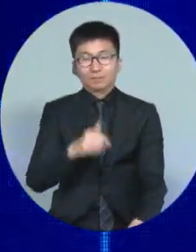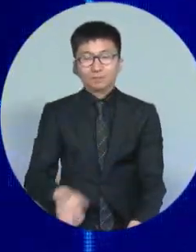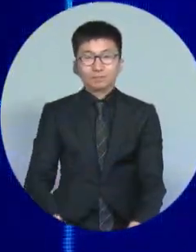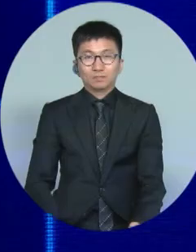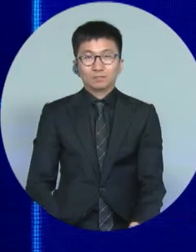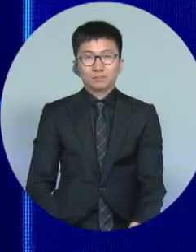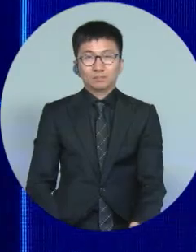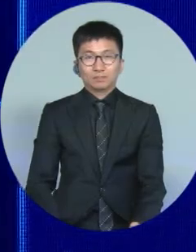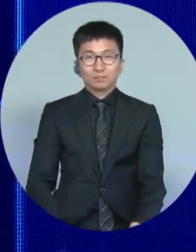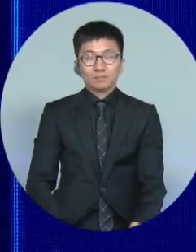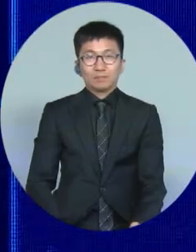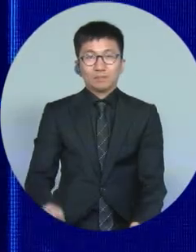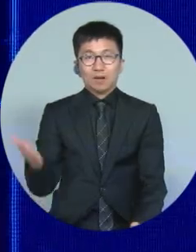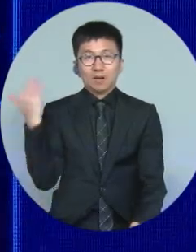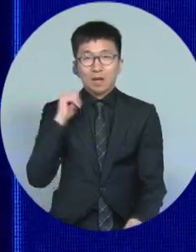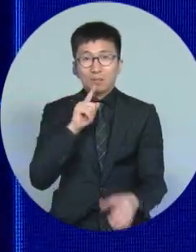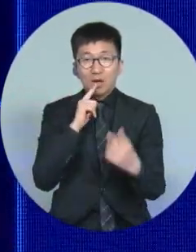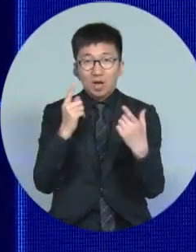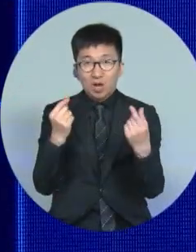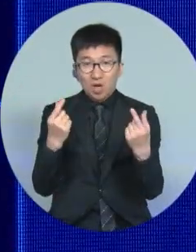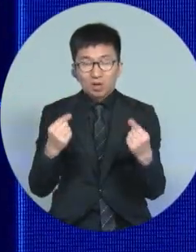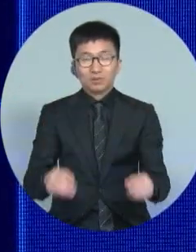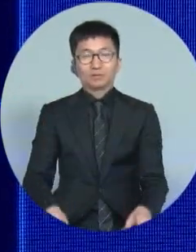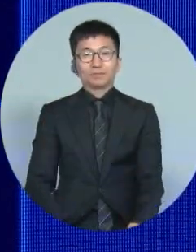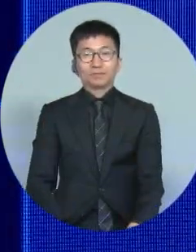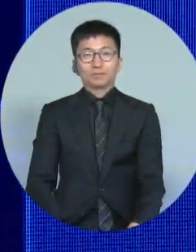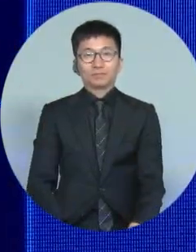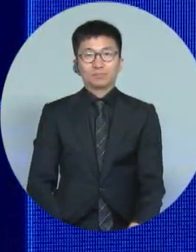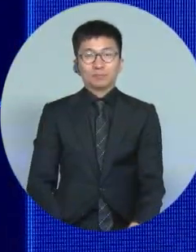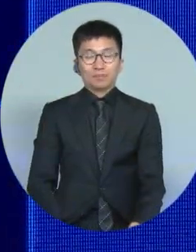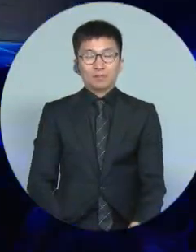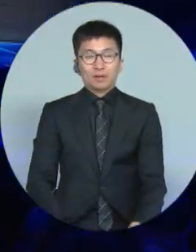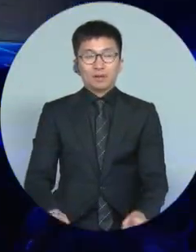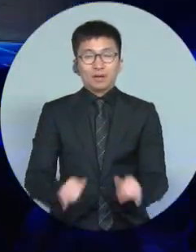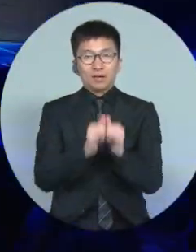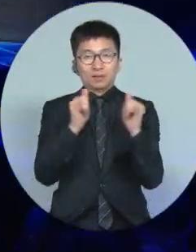deregulation, individualism, and competitiveness.